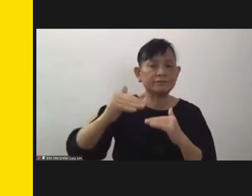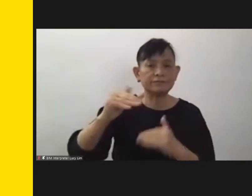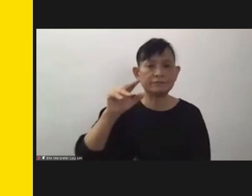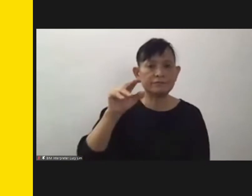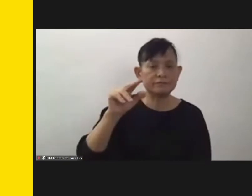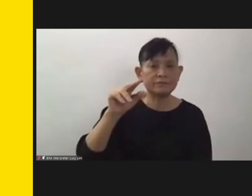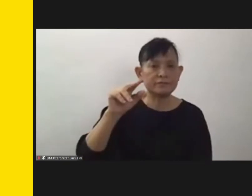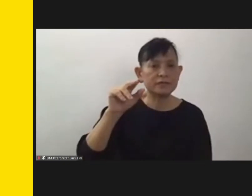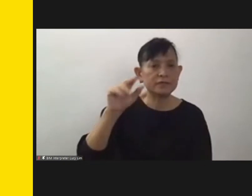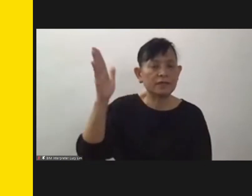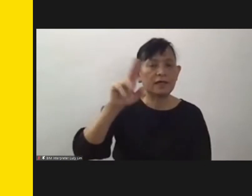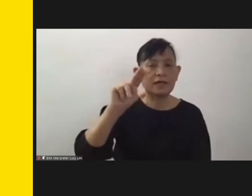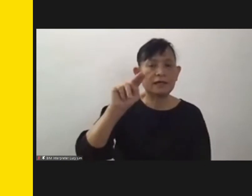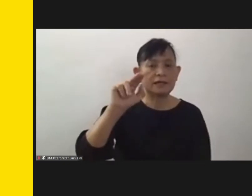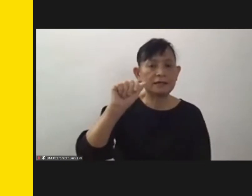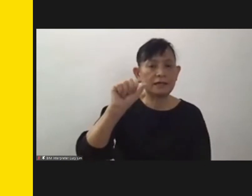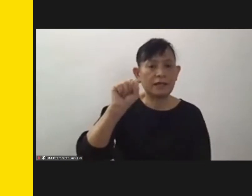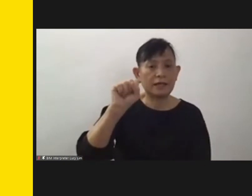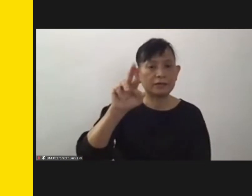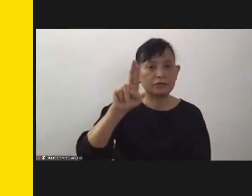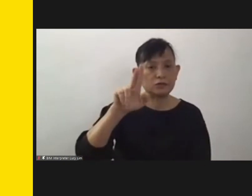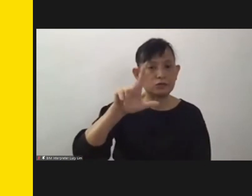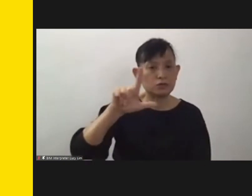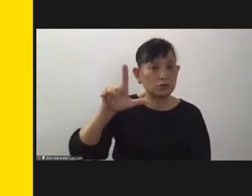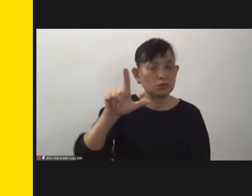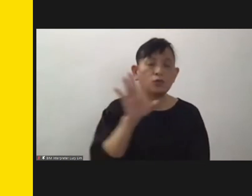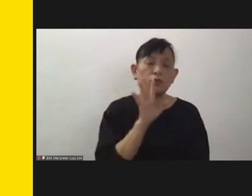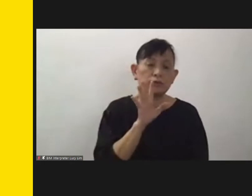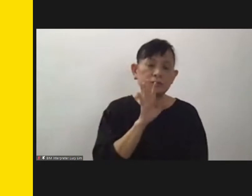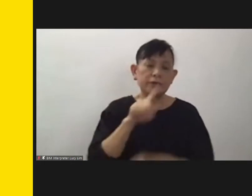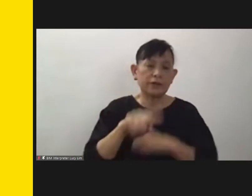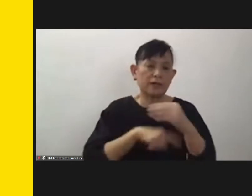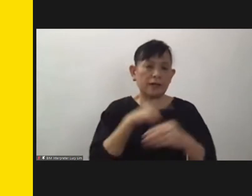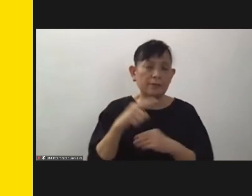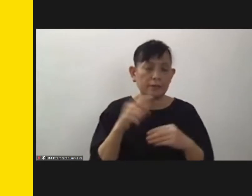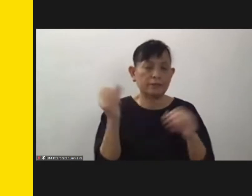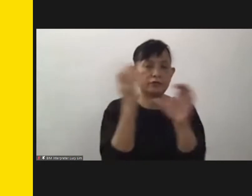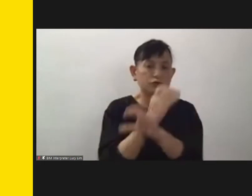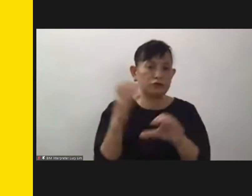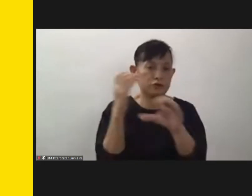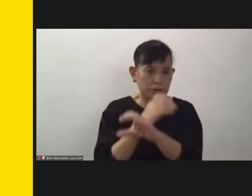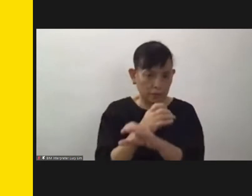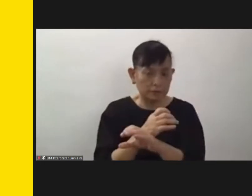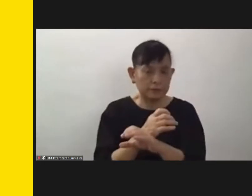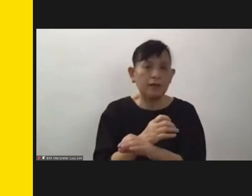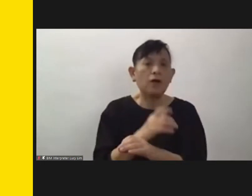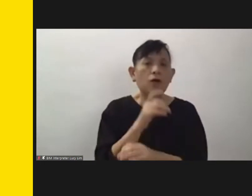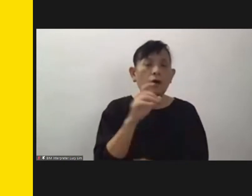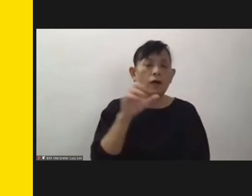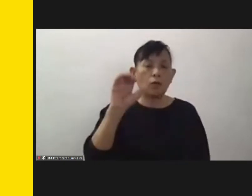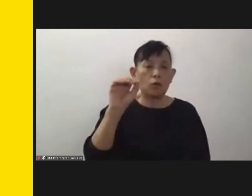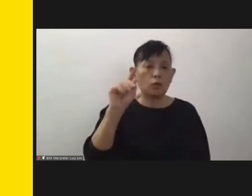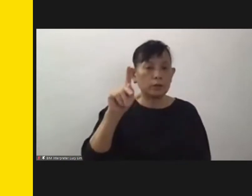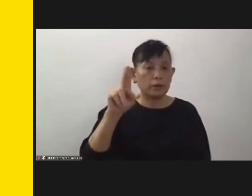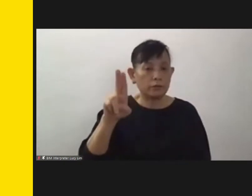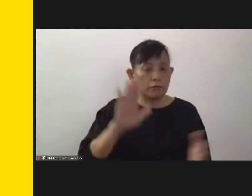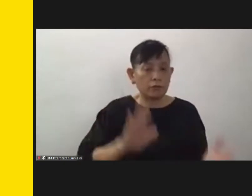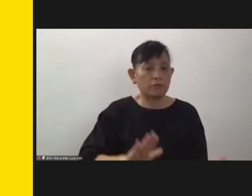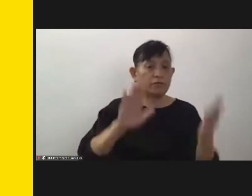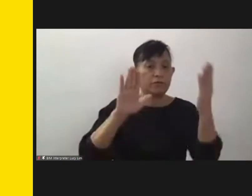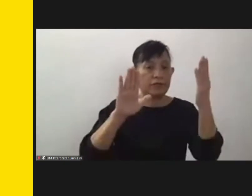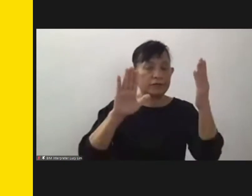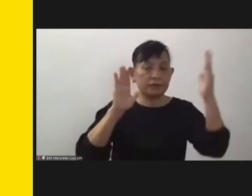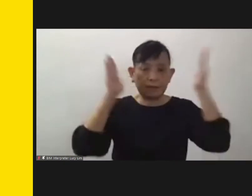Nasrul, who will be speaking about challenges faced by persons with disabilities in Malaysia. And it's an issue that's